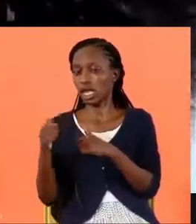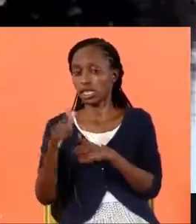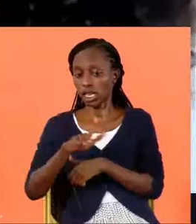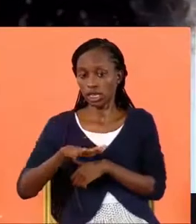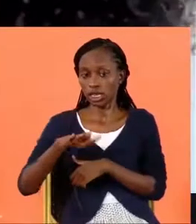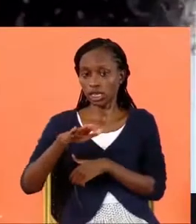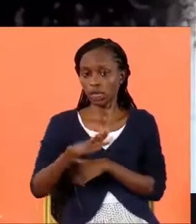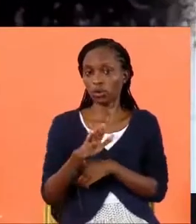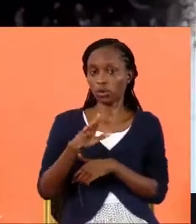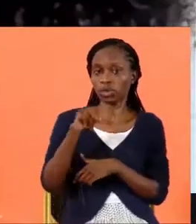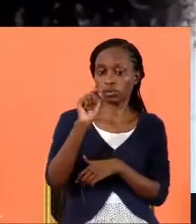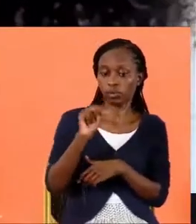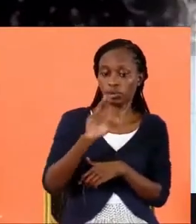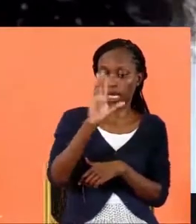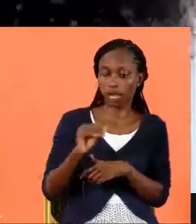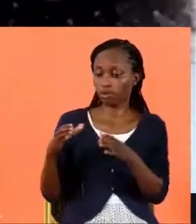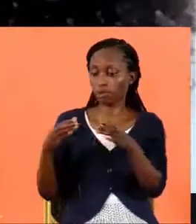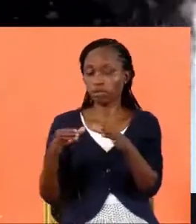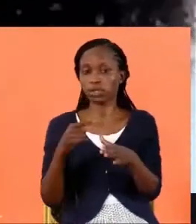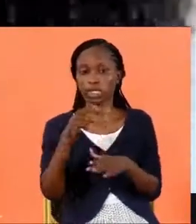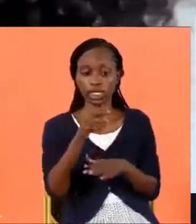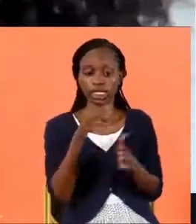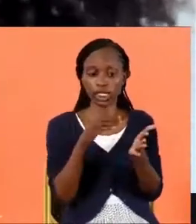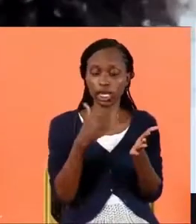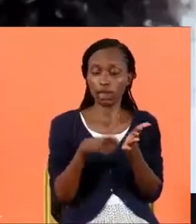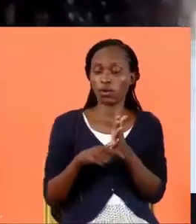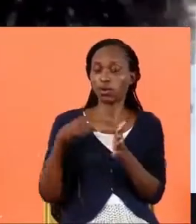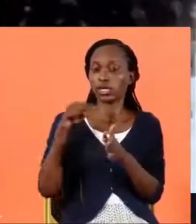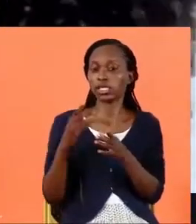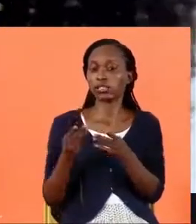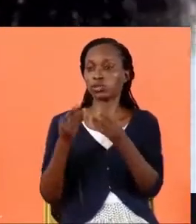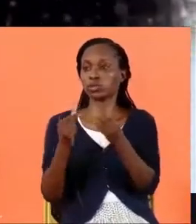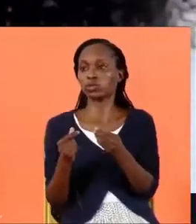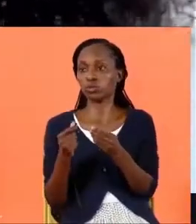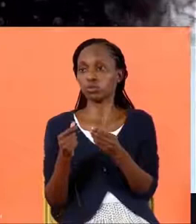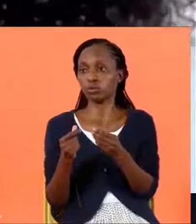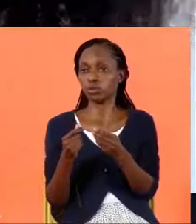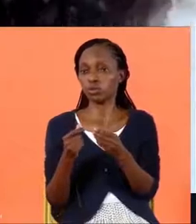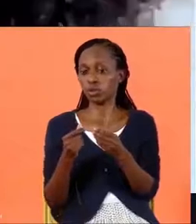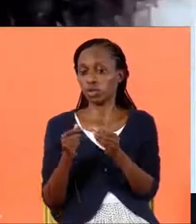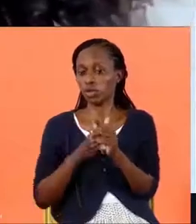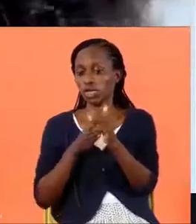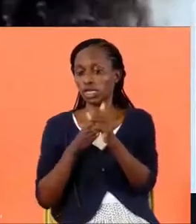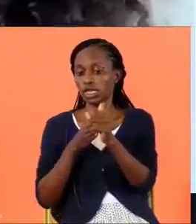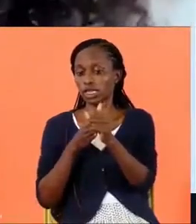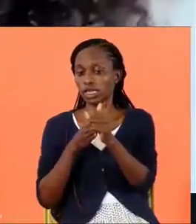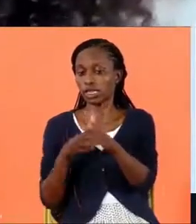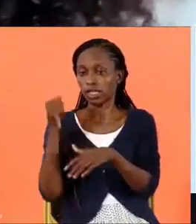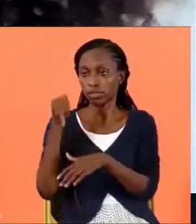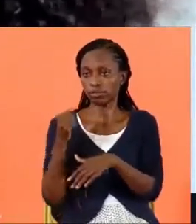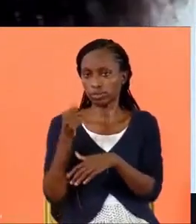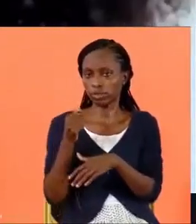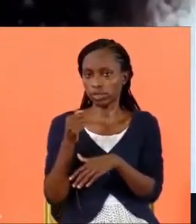Pan-African institutions, and said, this is an issue that we need to address. The Stop the Bleeding campaign receives, not